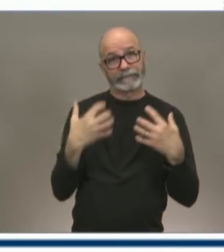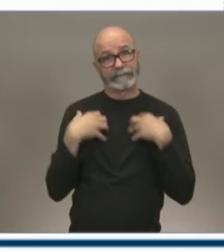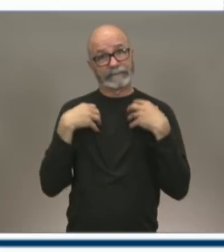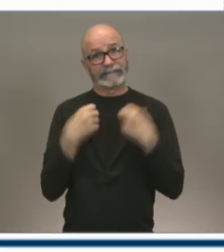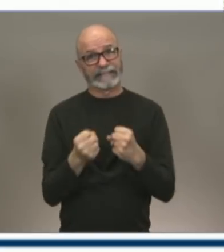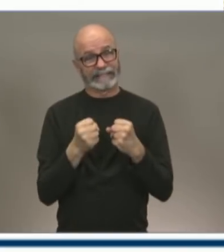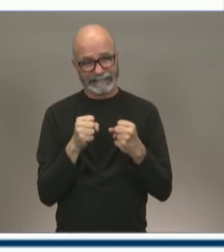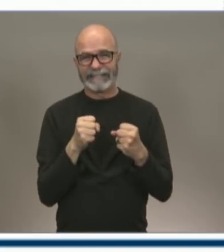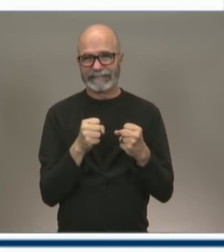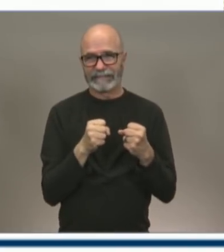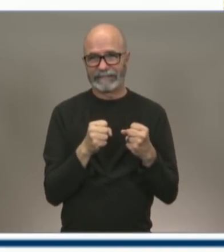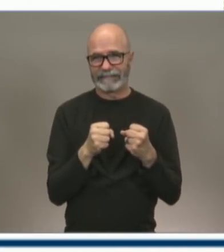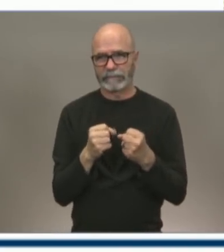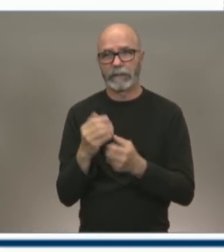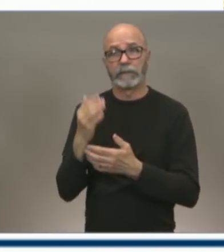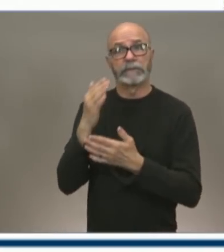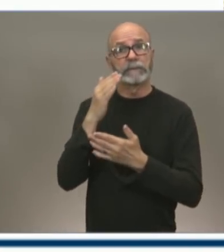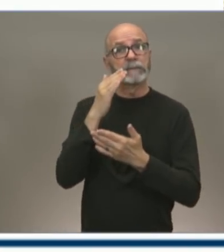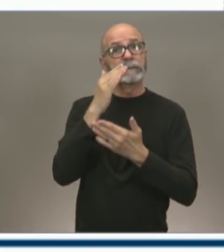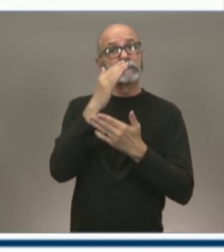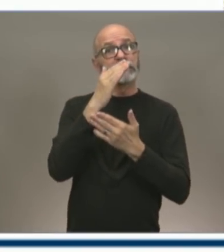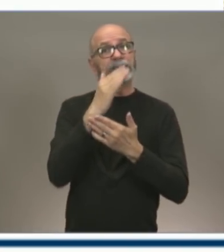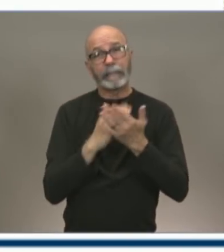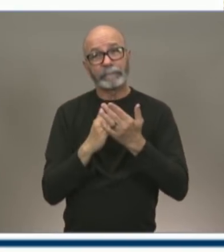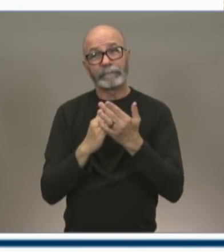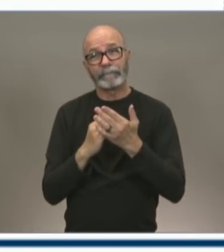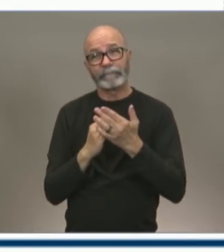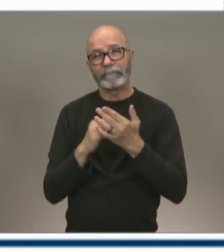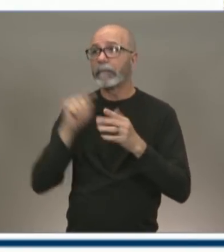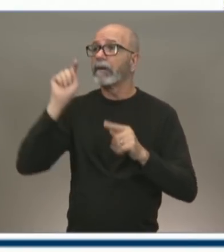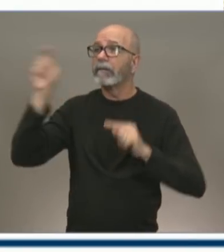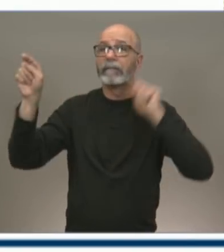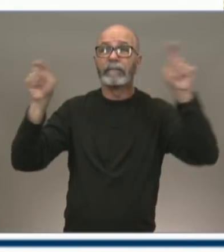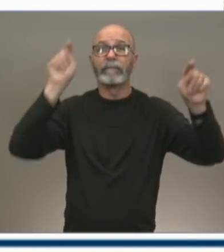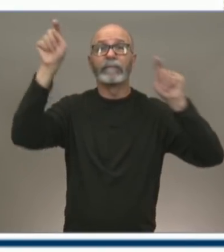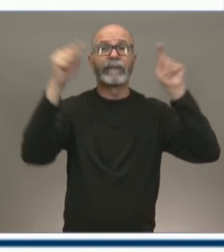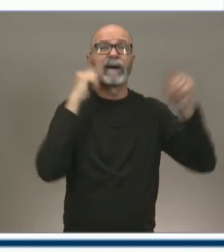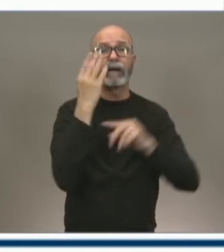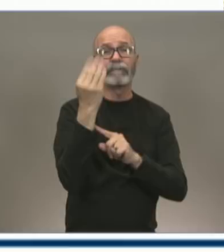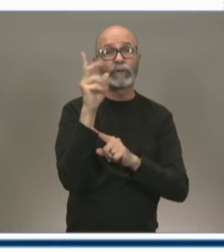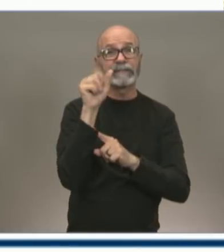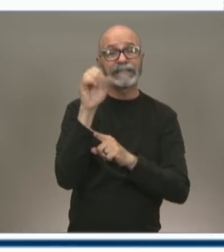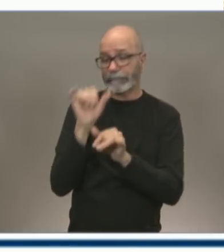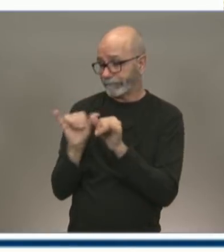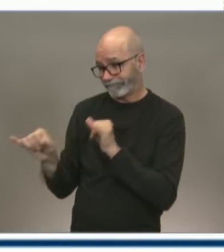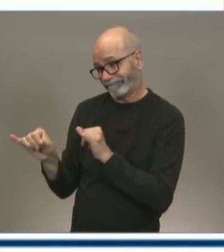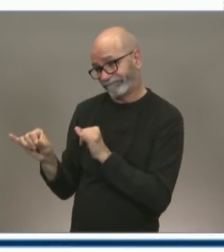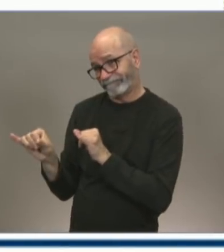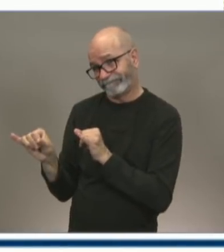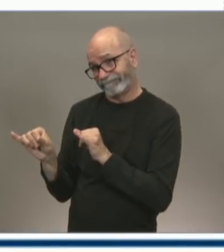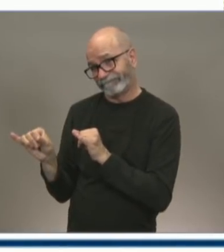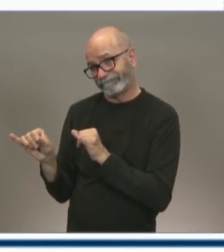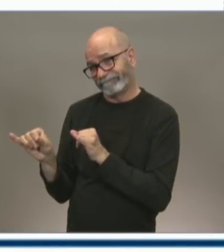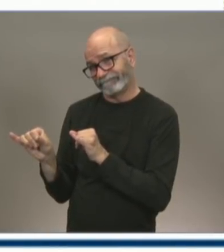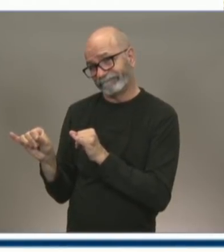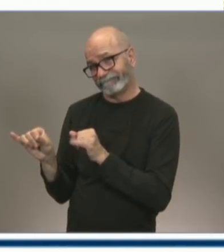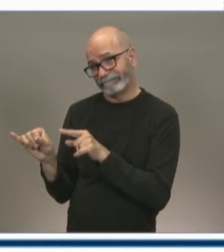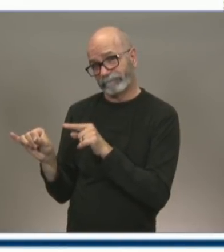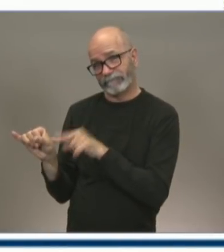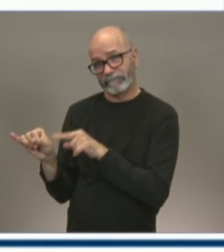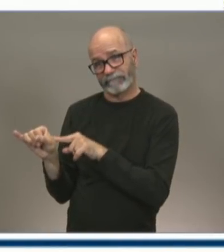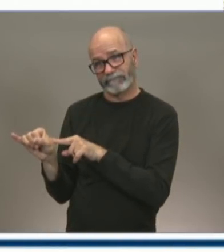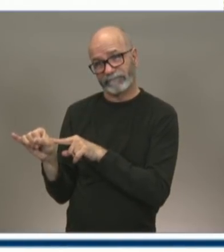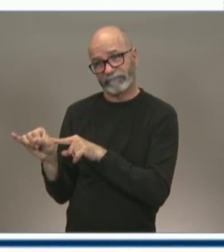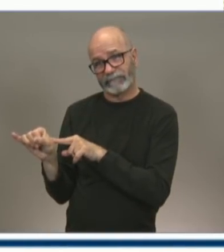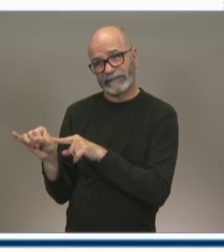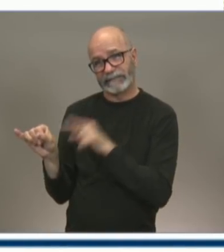quarantine time down from 14 days based on some recent understanding of the virus. So how are you balancing that new research with